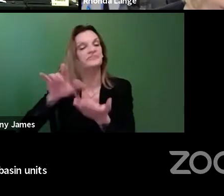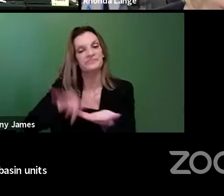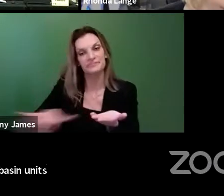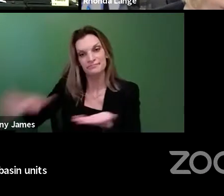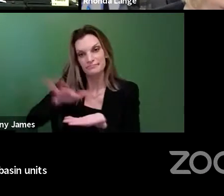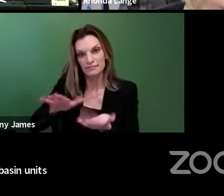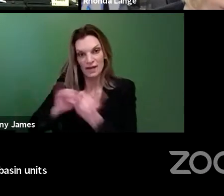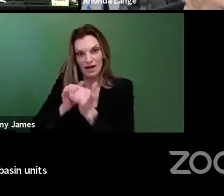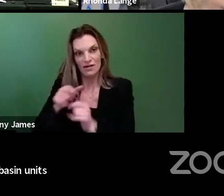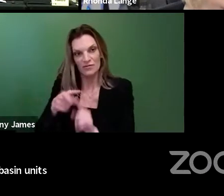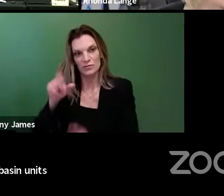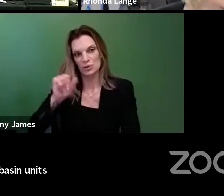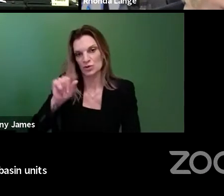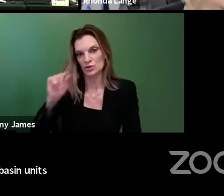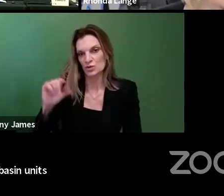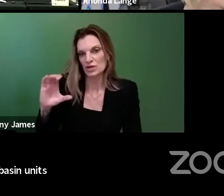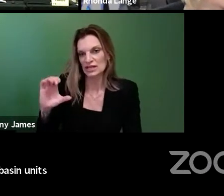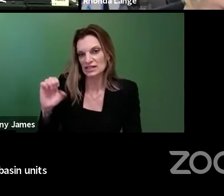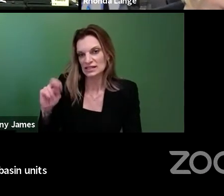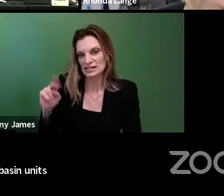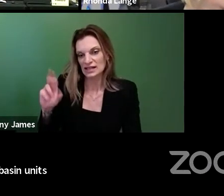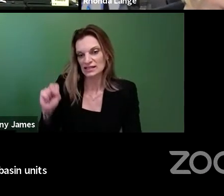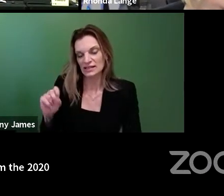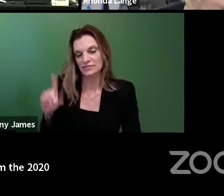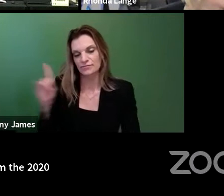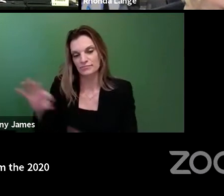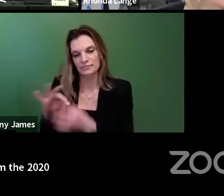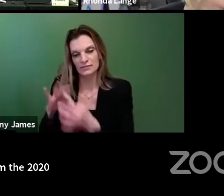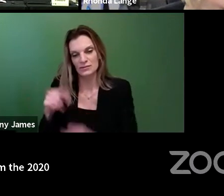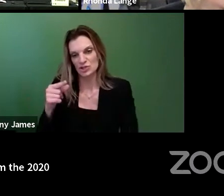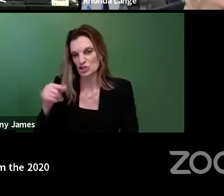census linked to county GIS data.